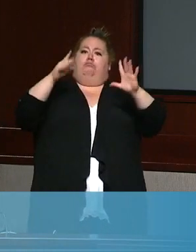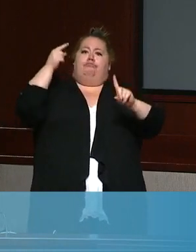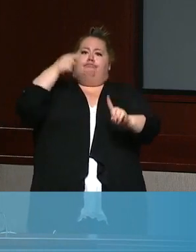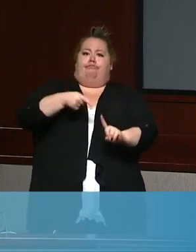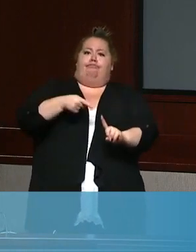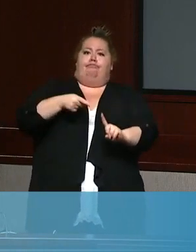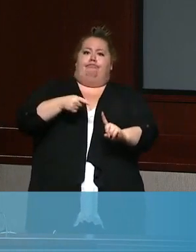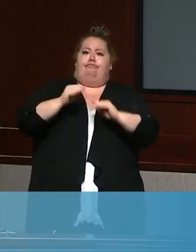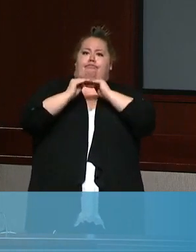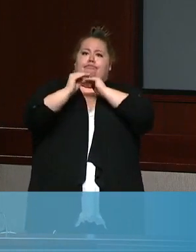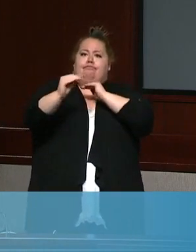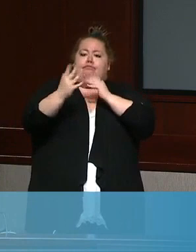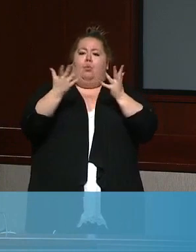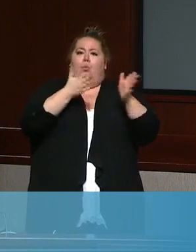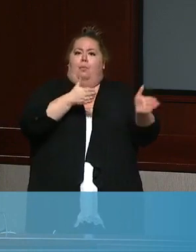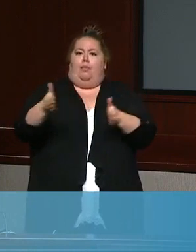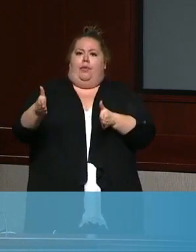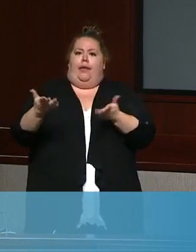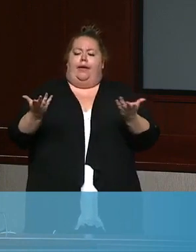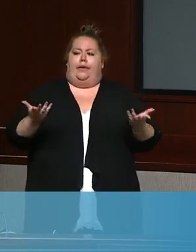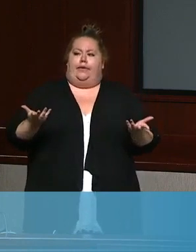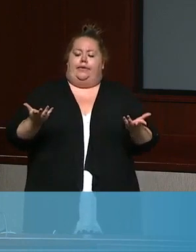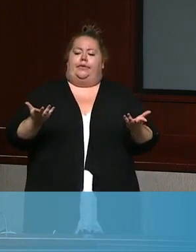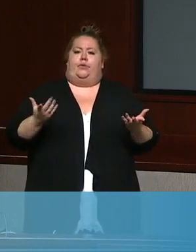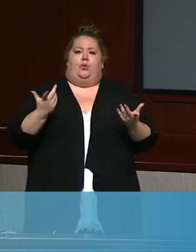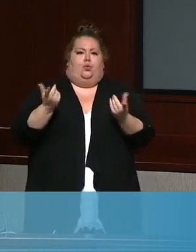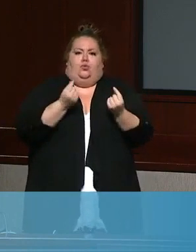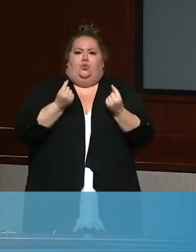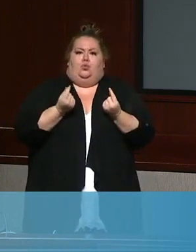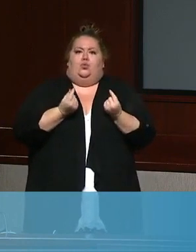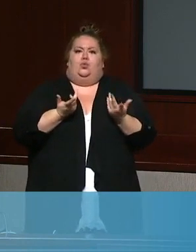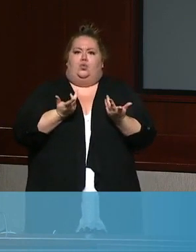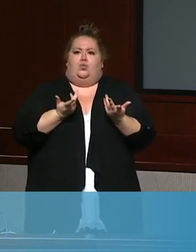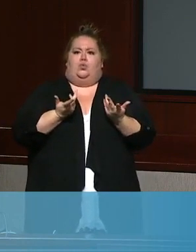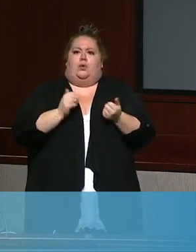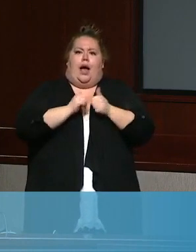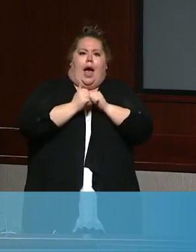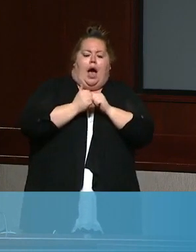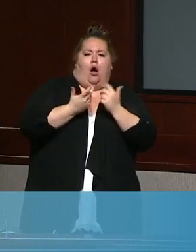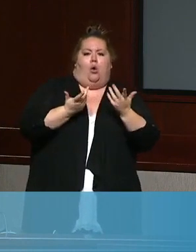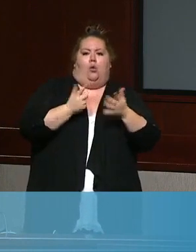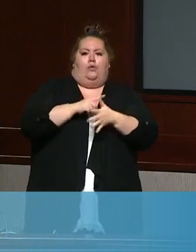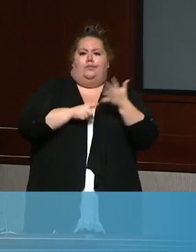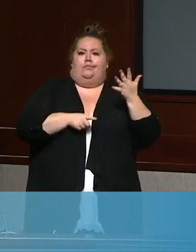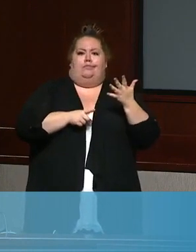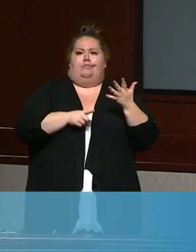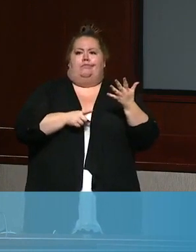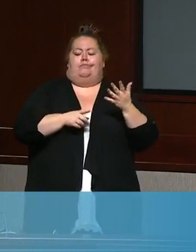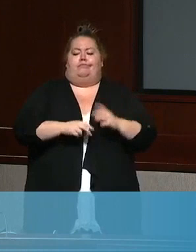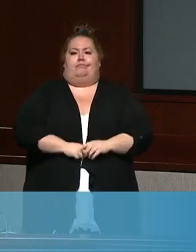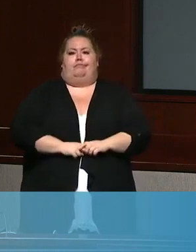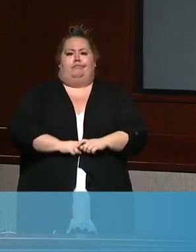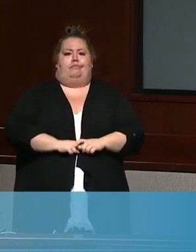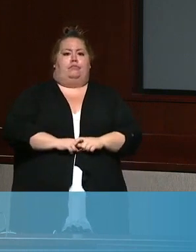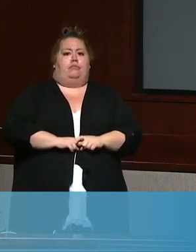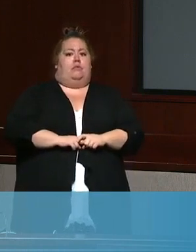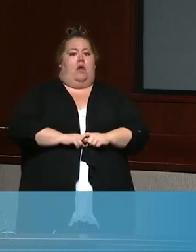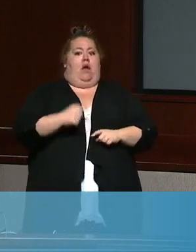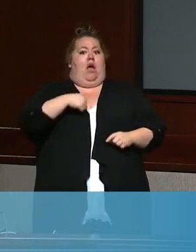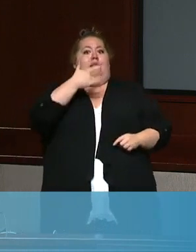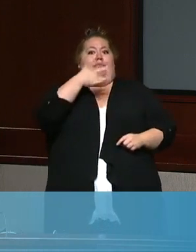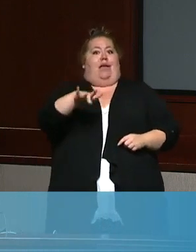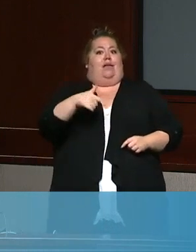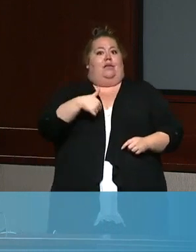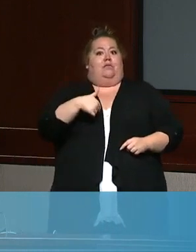on what the plan is and what we need to do to meet that plan. I'm lucky. I'm a government employee,